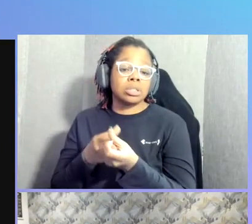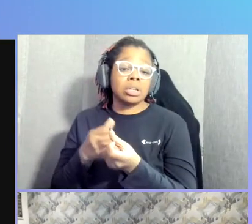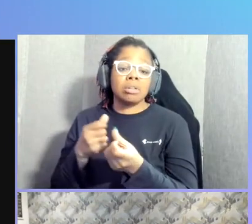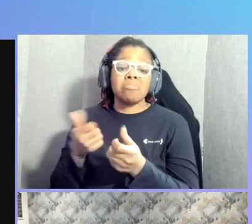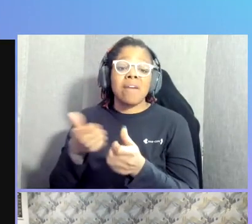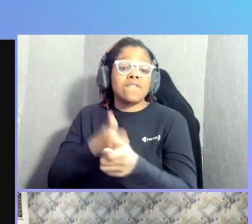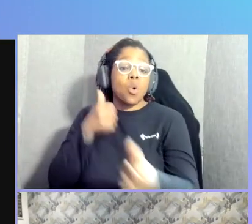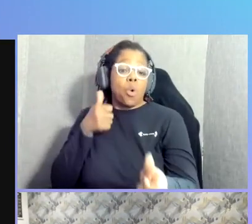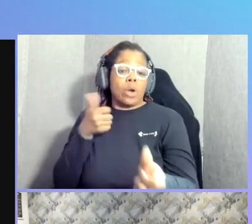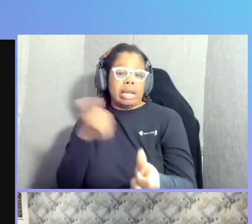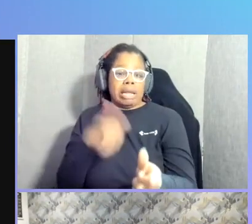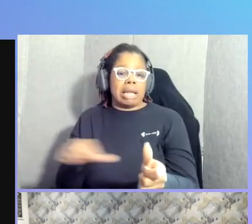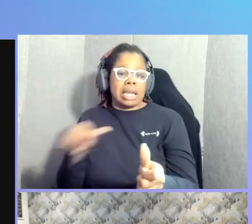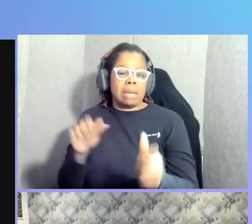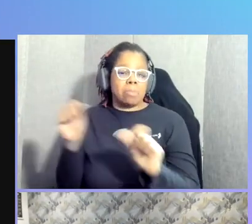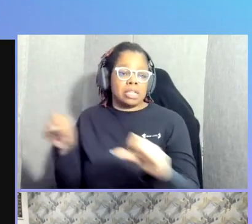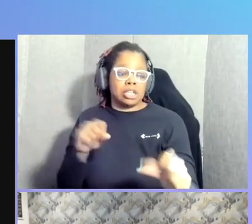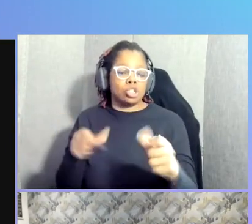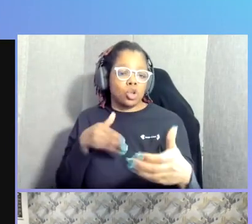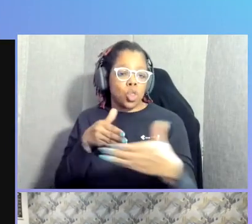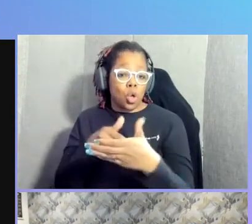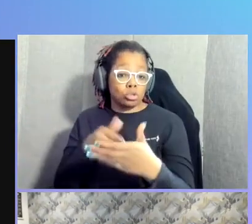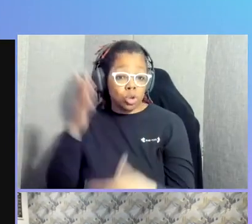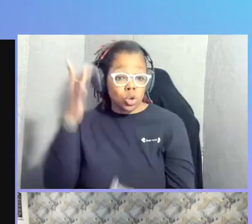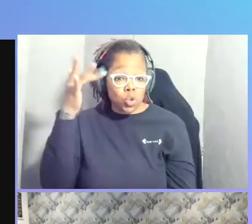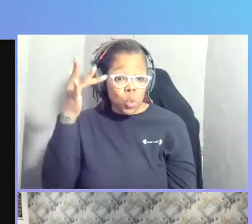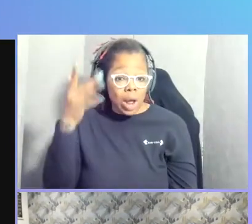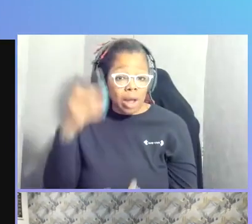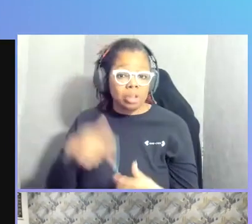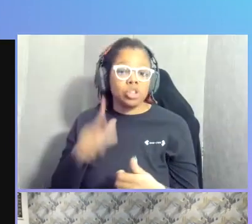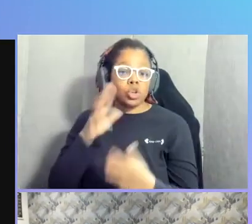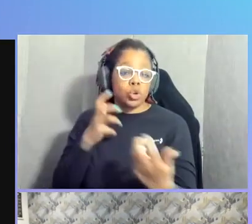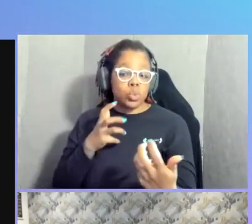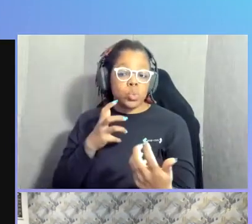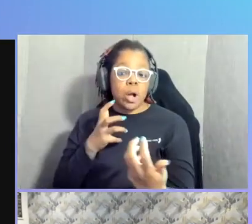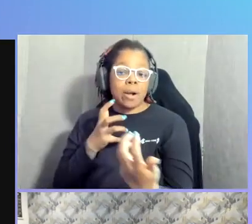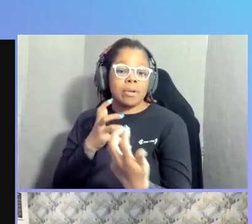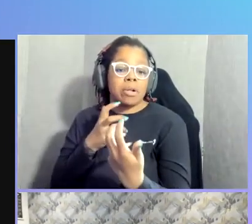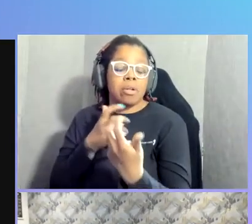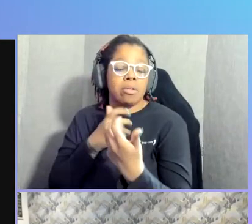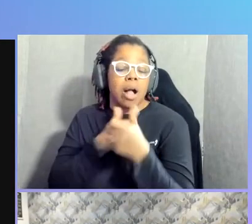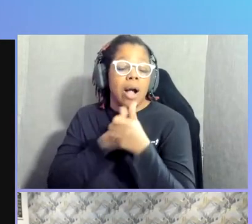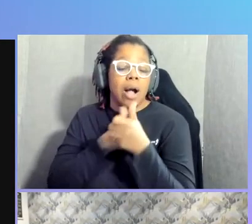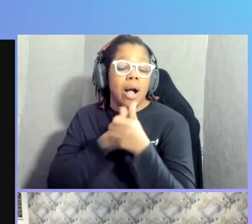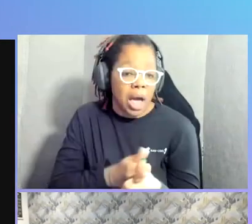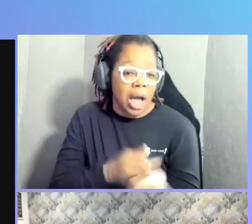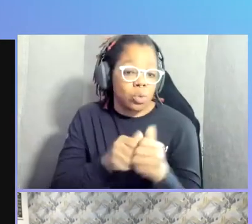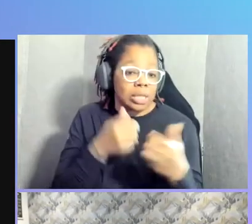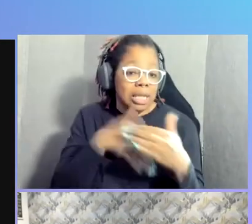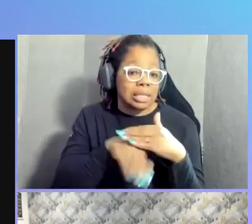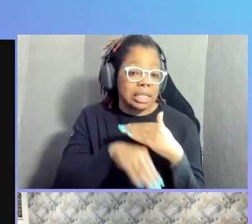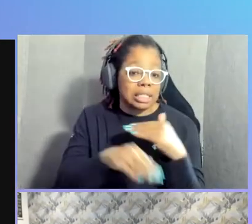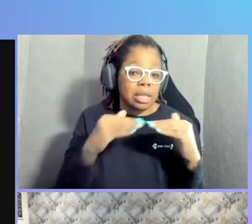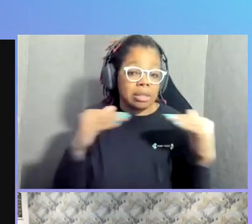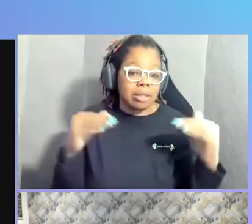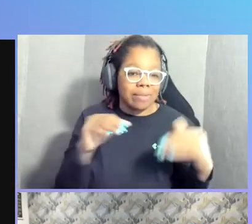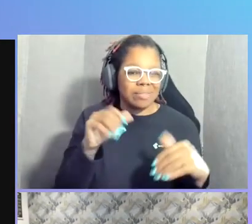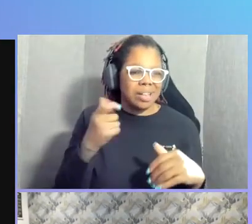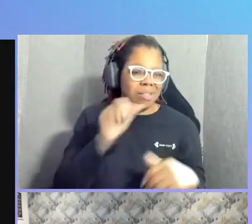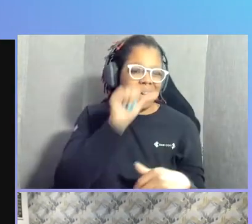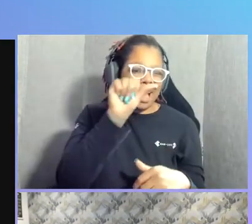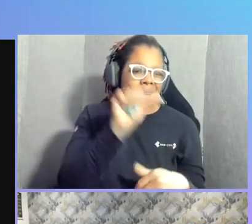you're going to eventually be complying with the accessibility levels, the A's that I just